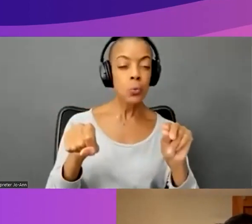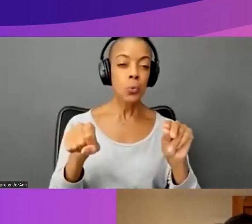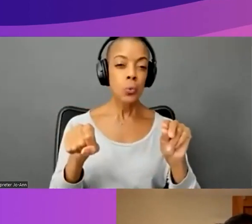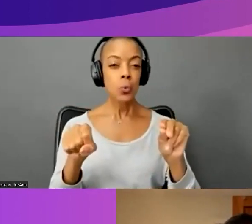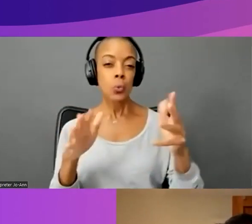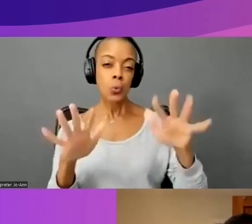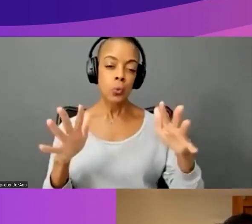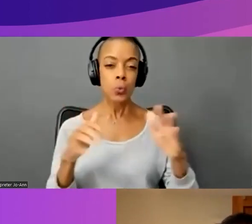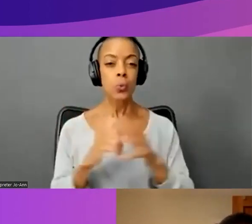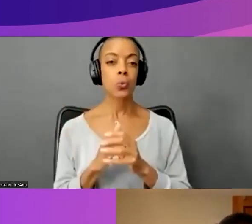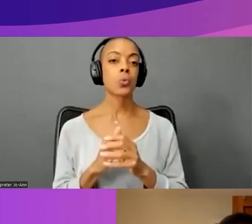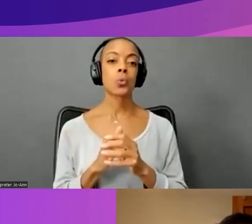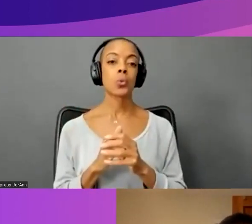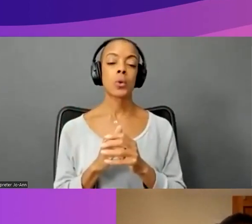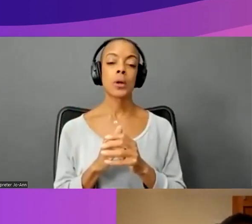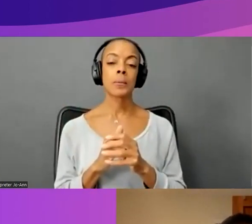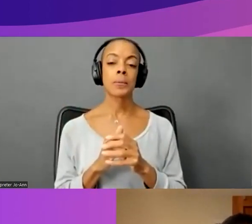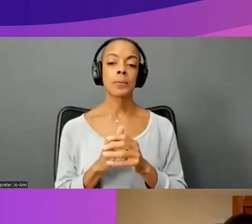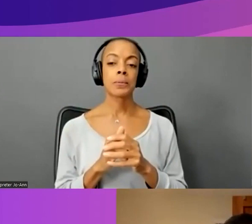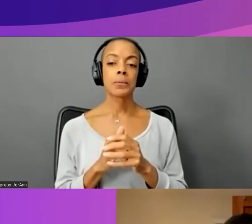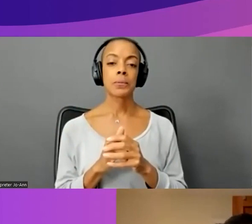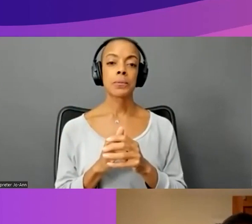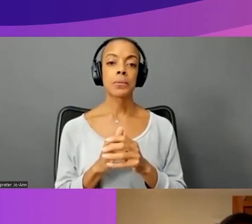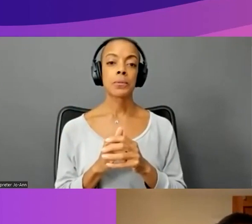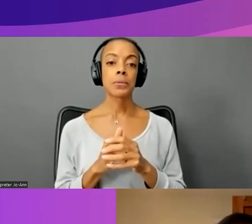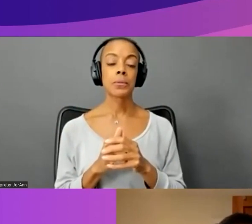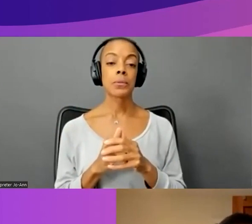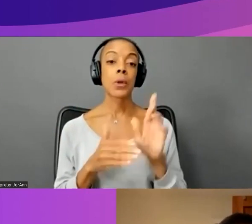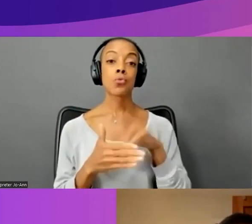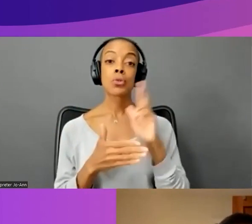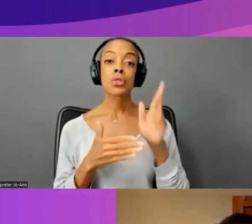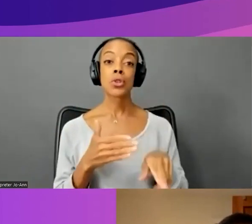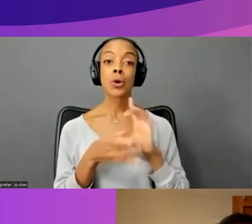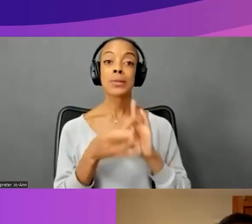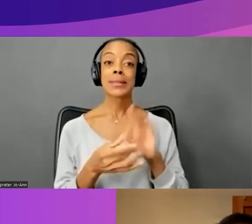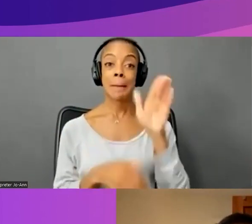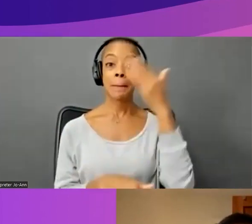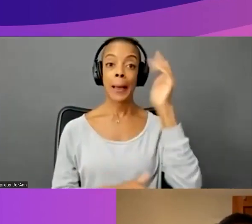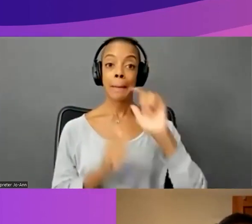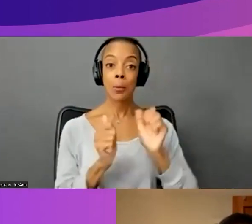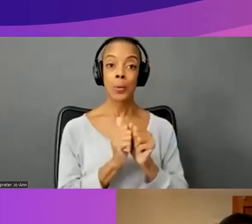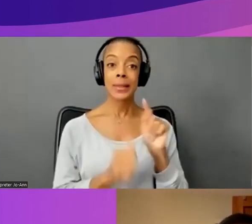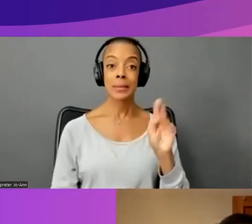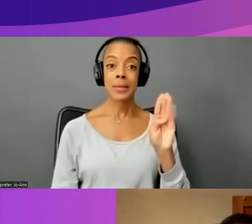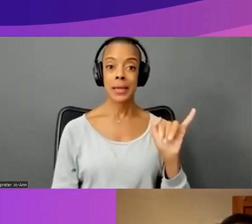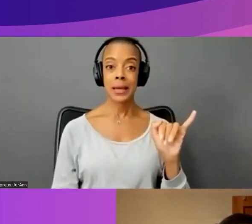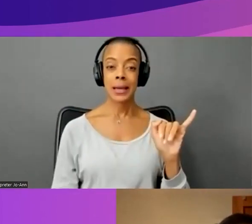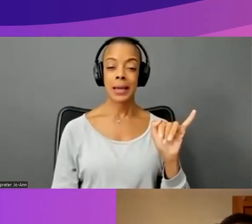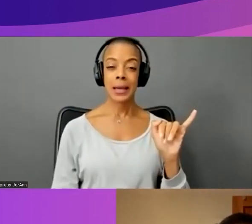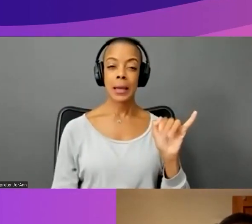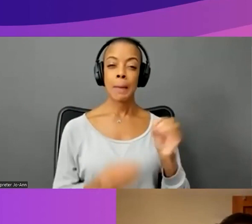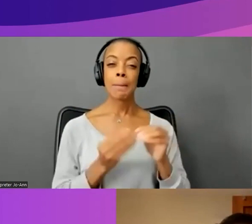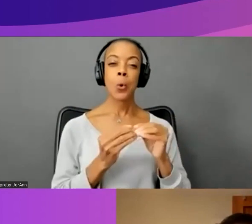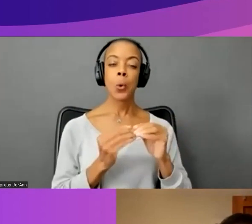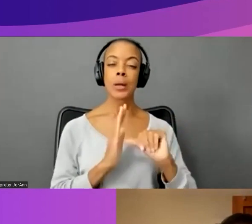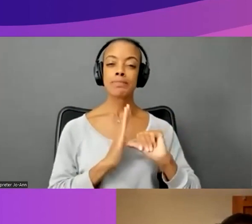the outcomes that are particular to like Black people with TBI are more like pronounced and nuanced.